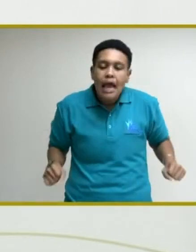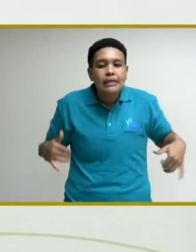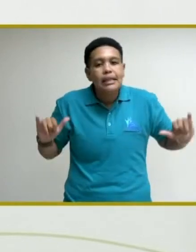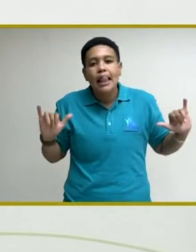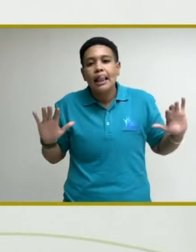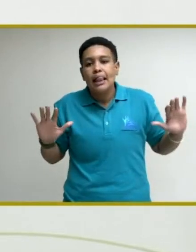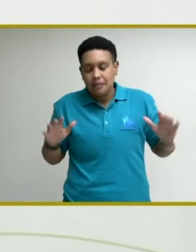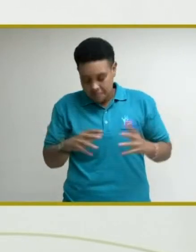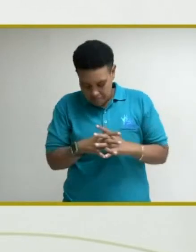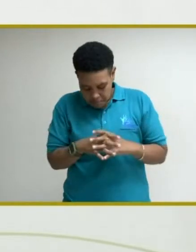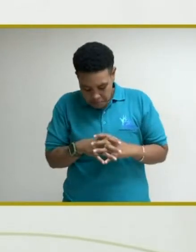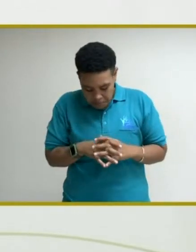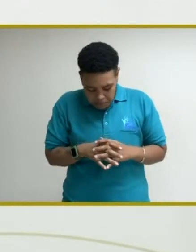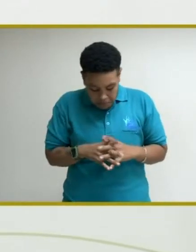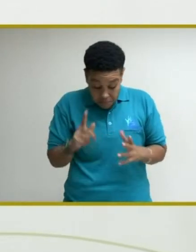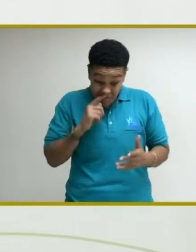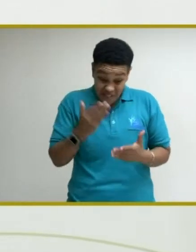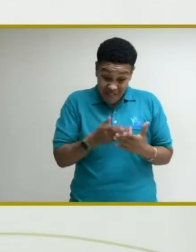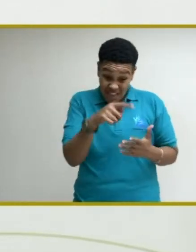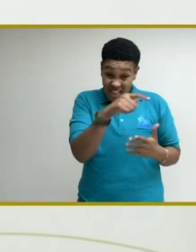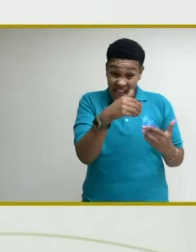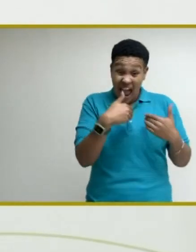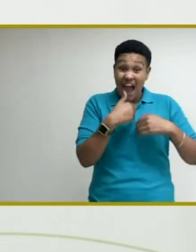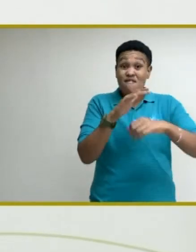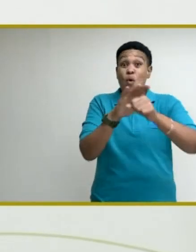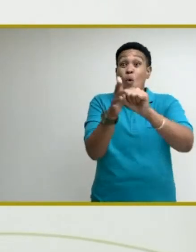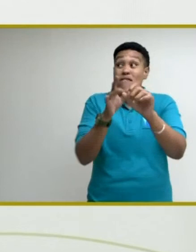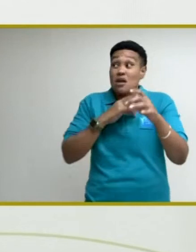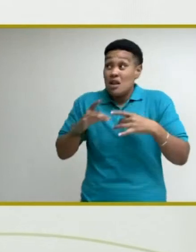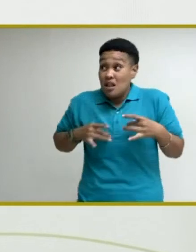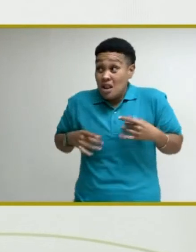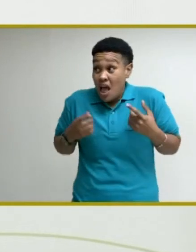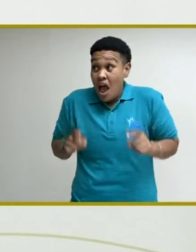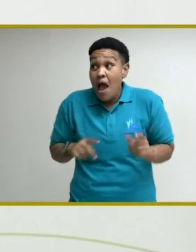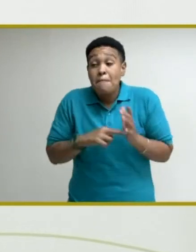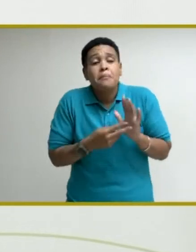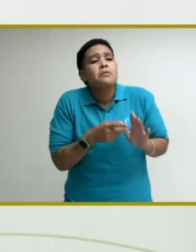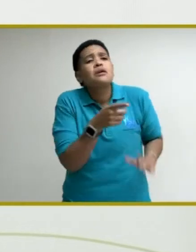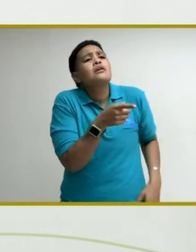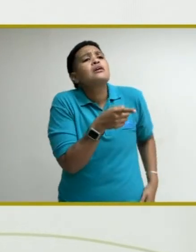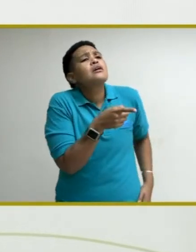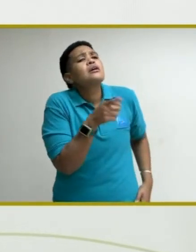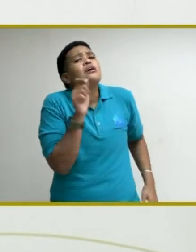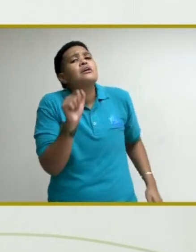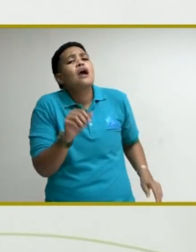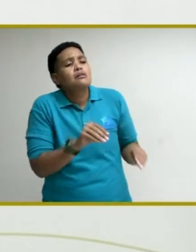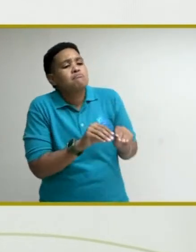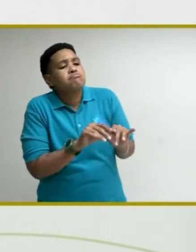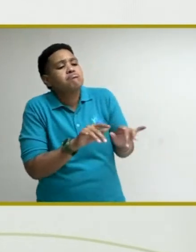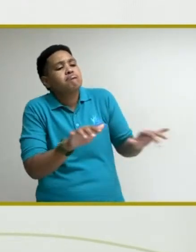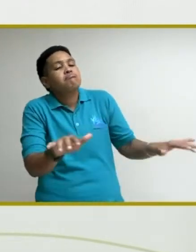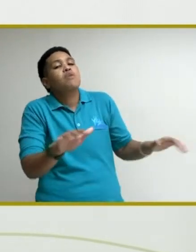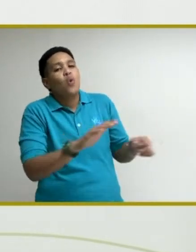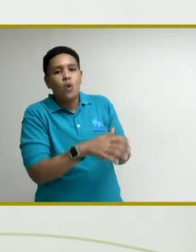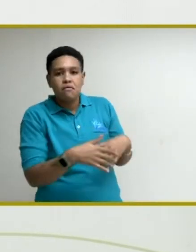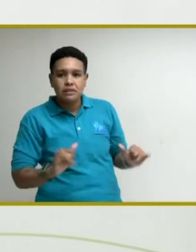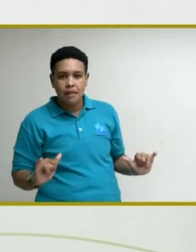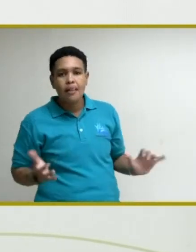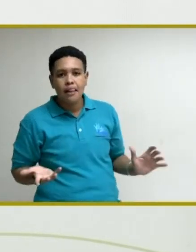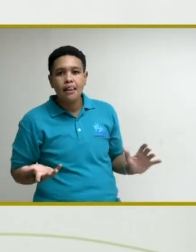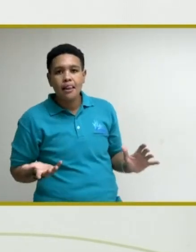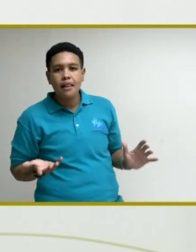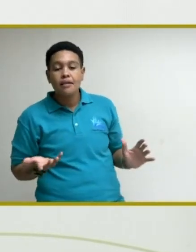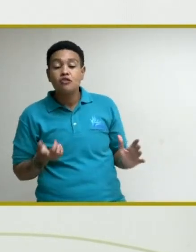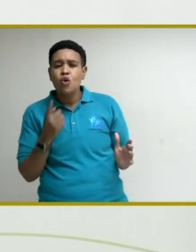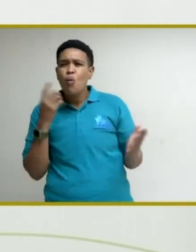COVID-19. And the fact that they have COVID-19 means that they can transmit it. So